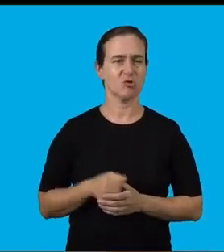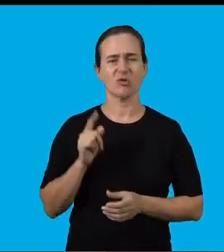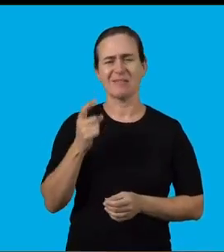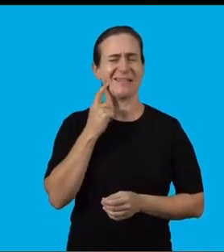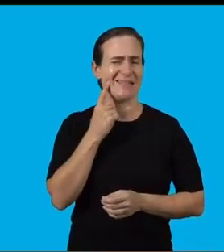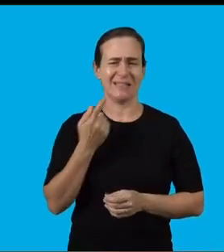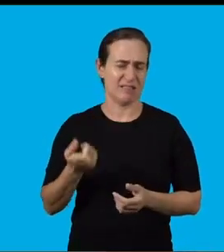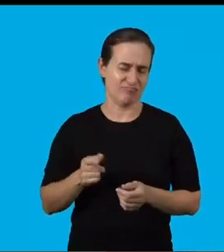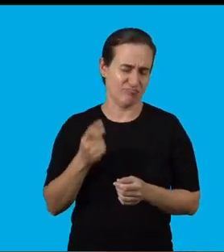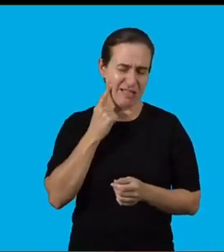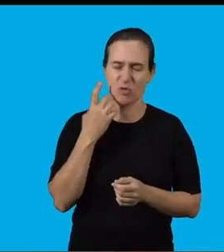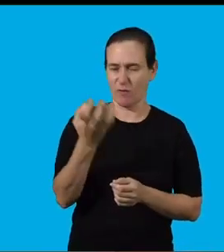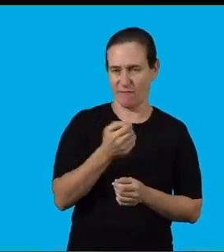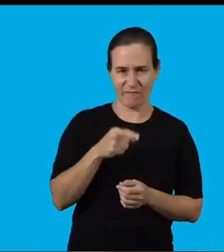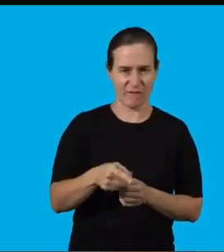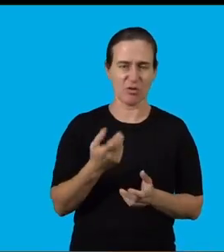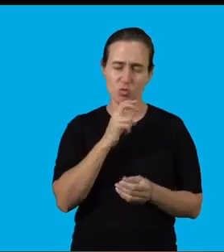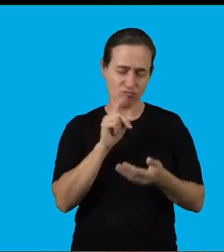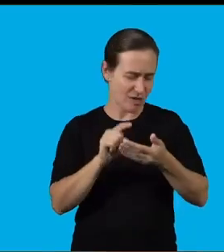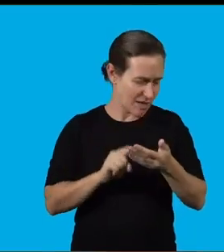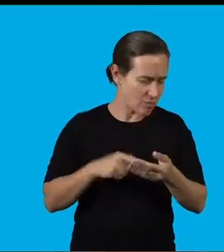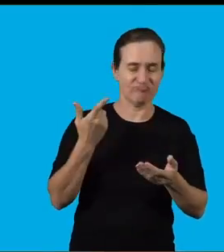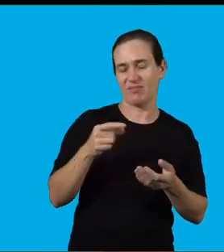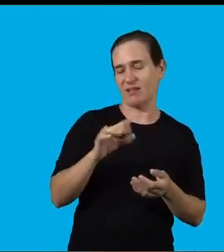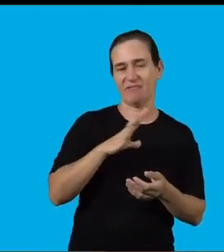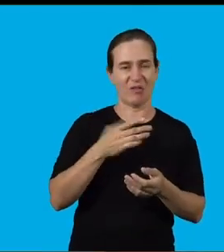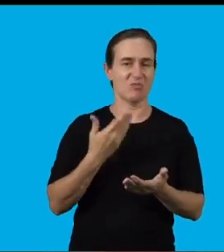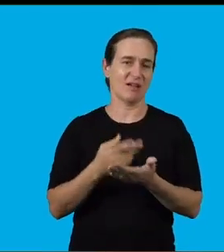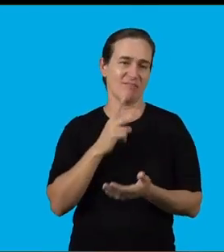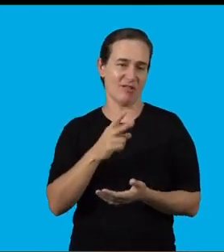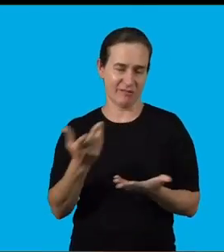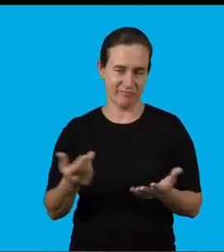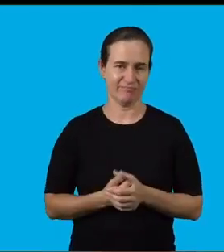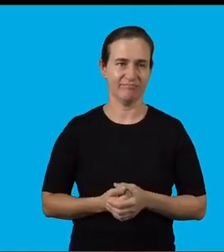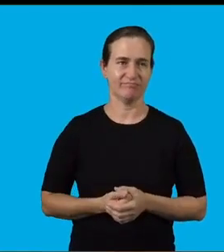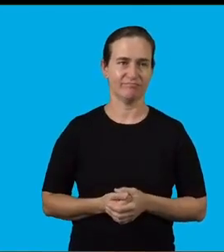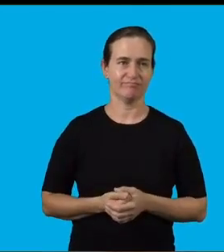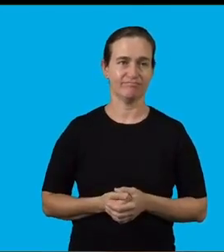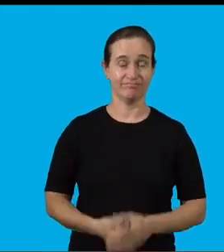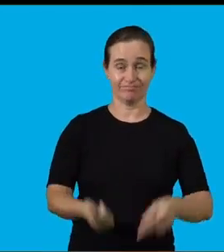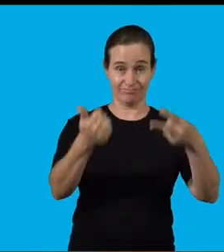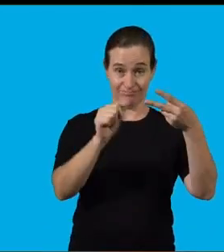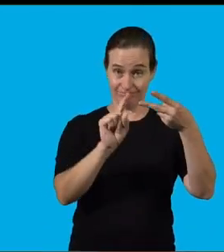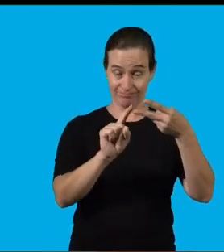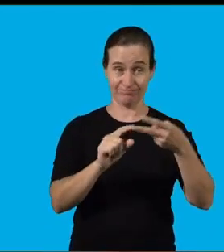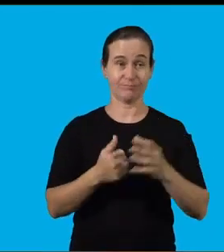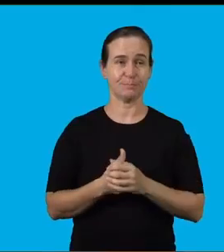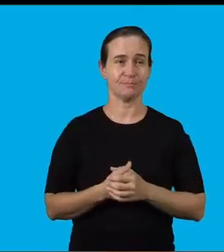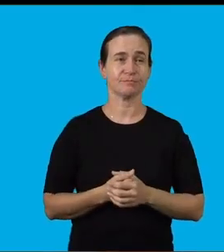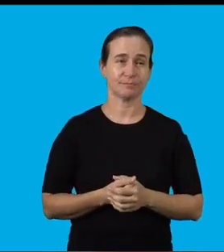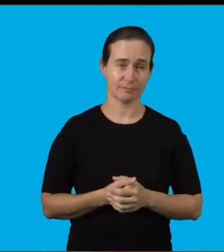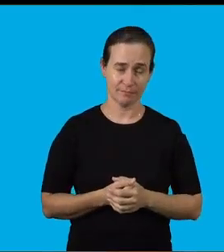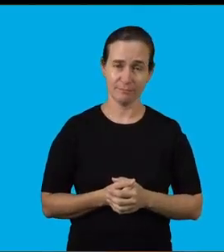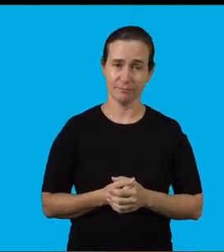a one-step process. You find f of 2, use your calculator, and then you've answered that question for full marks. Okay,